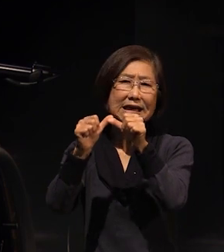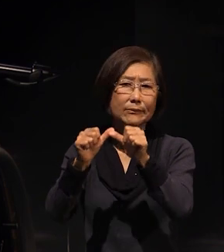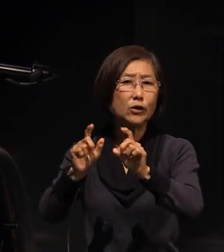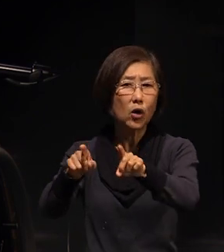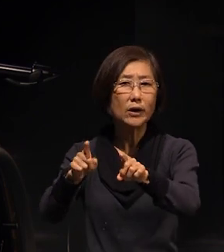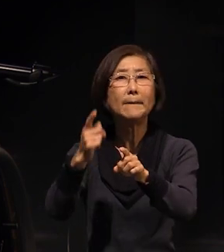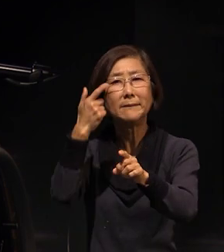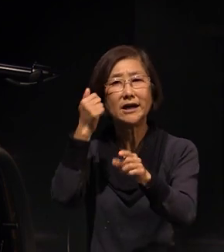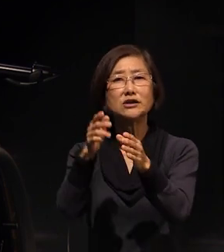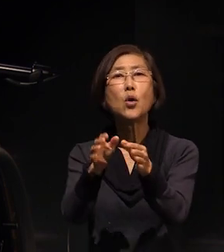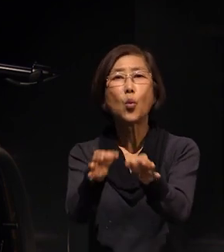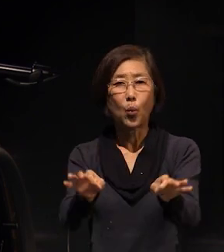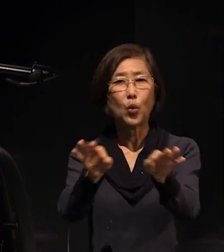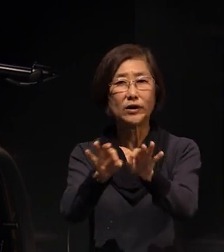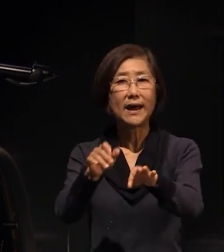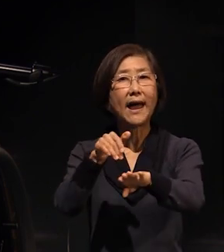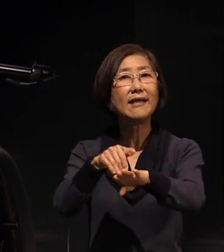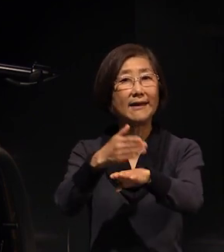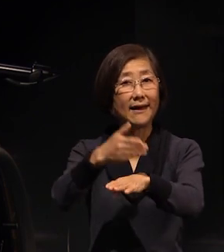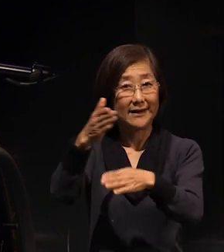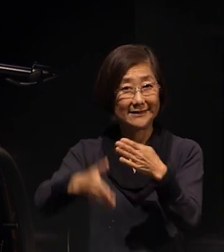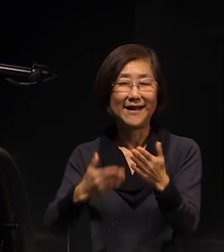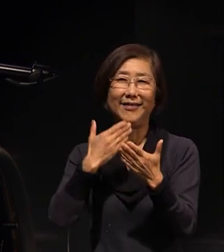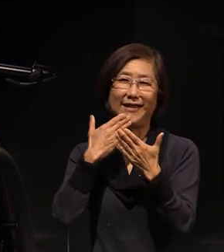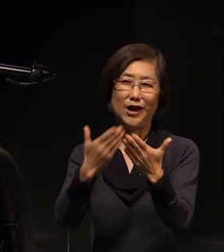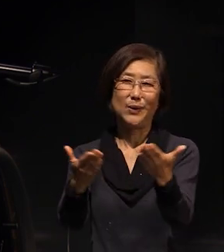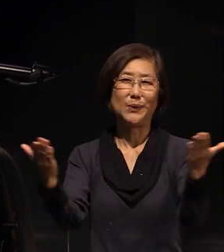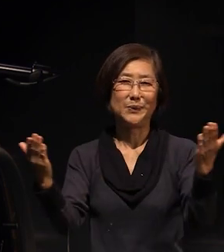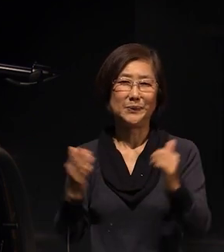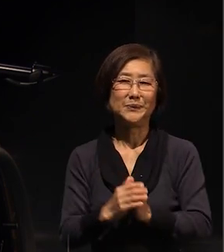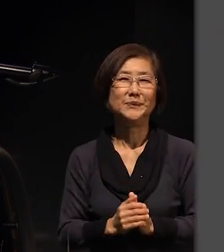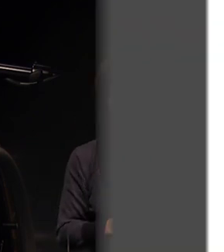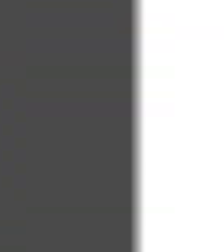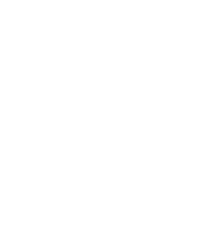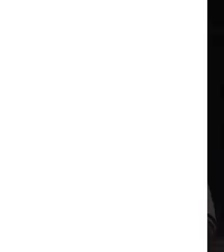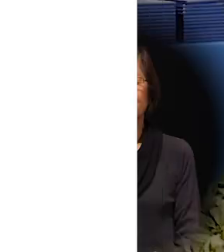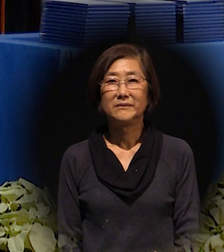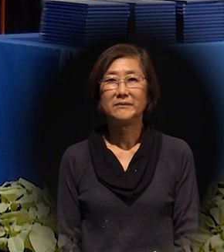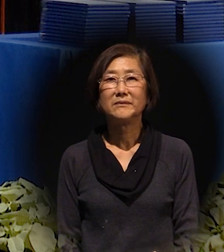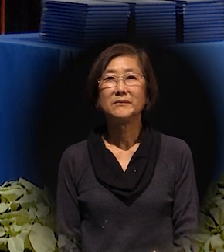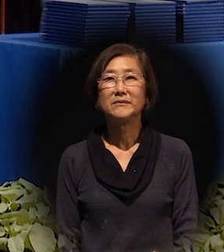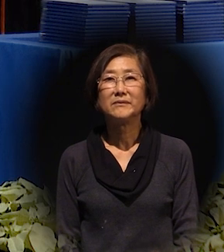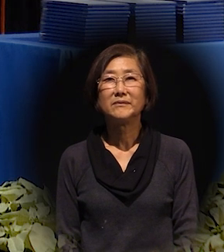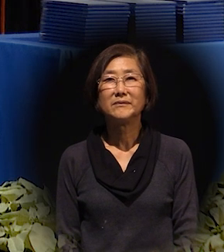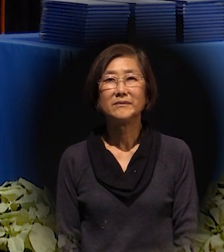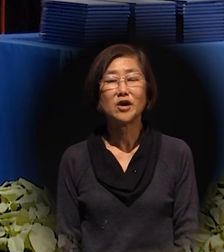get, keep going, because it's worth it in the end. Thank you.